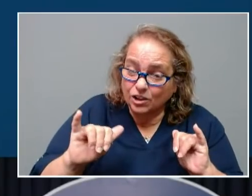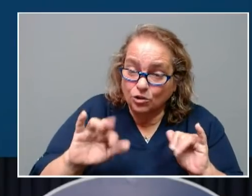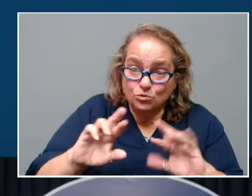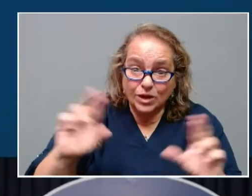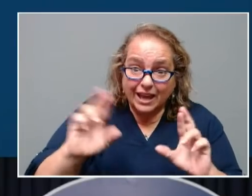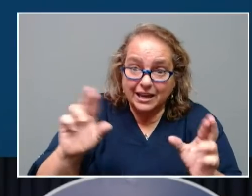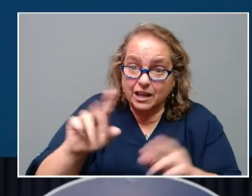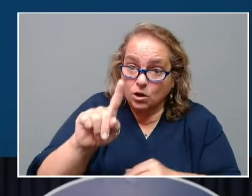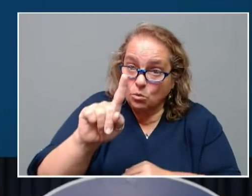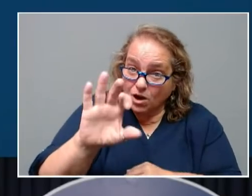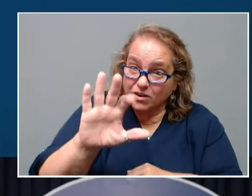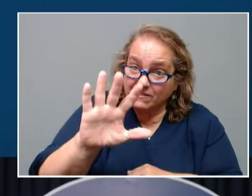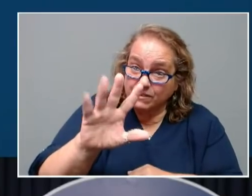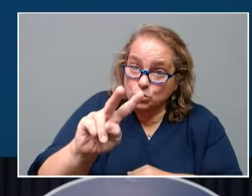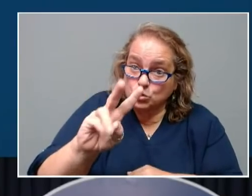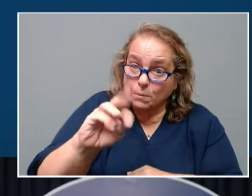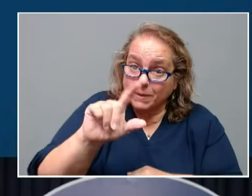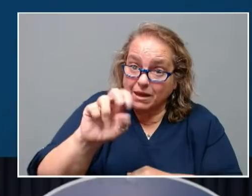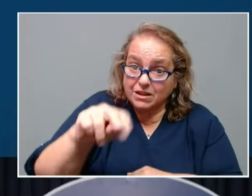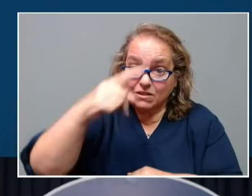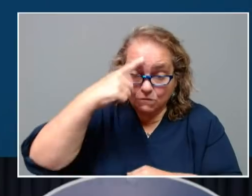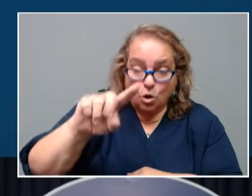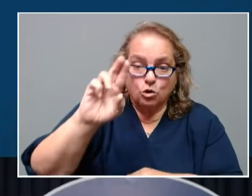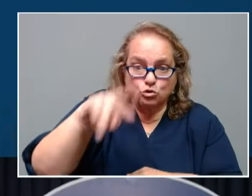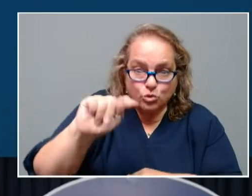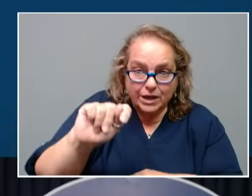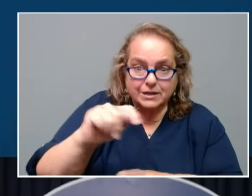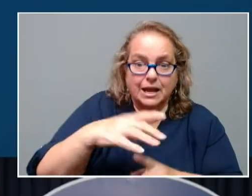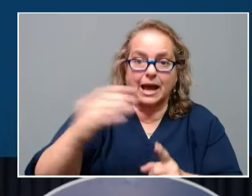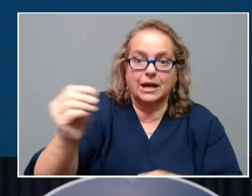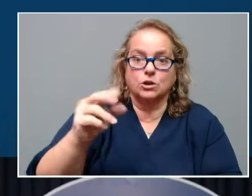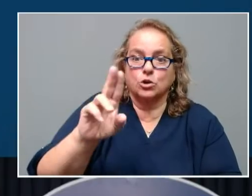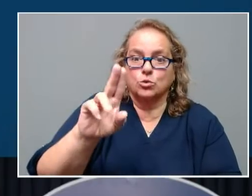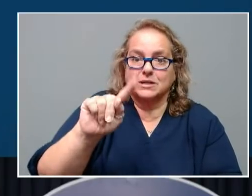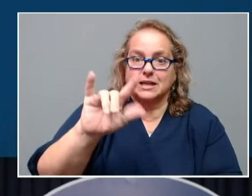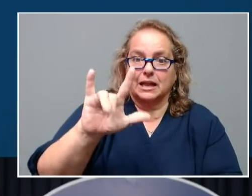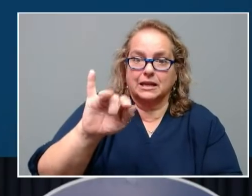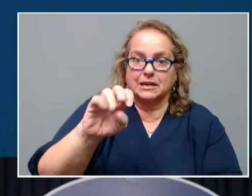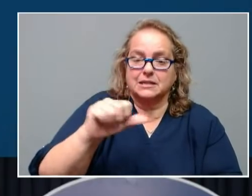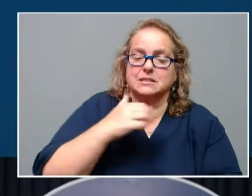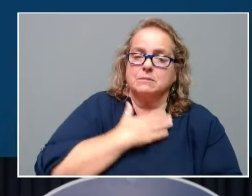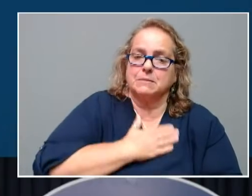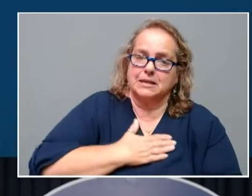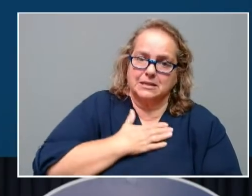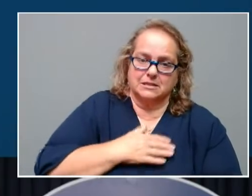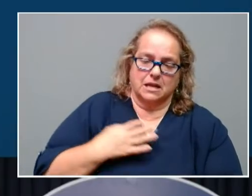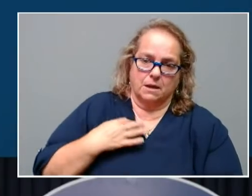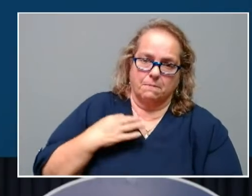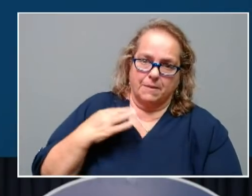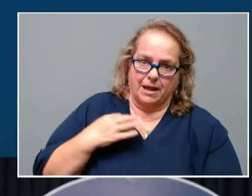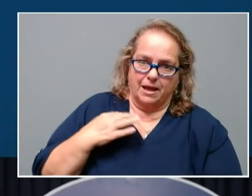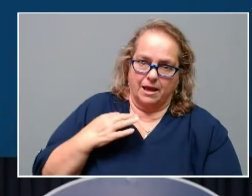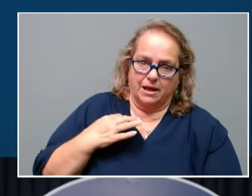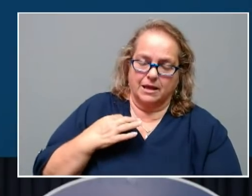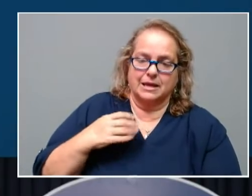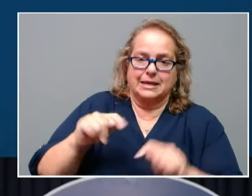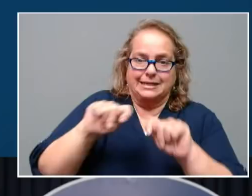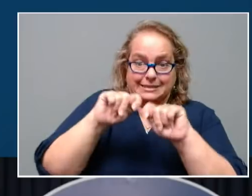and utilities. So please apply, go online. It is